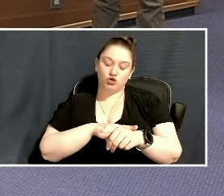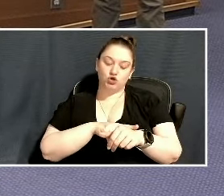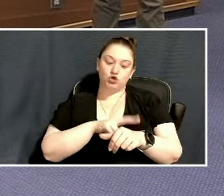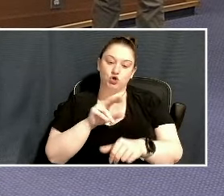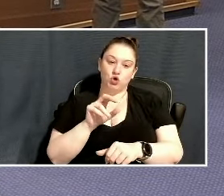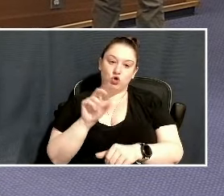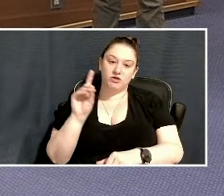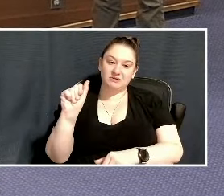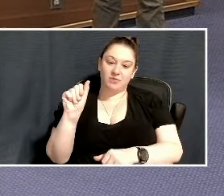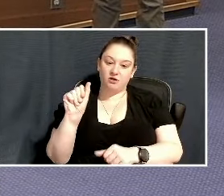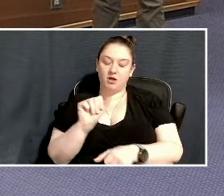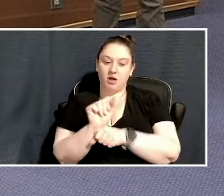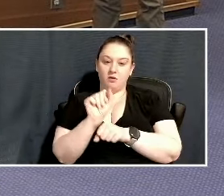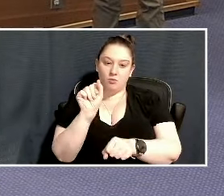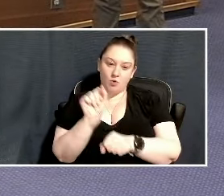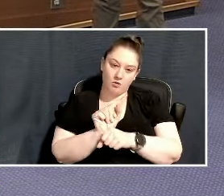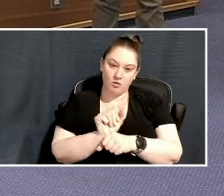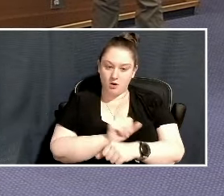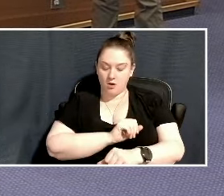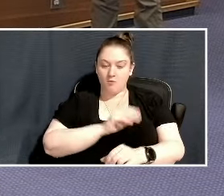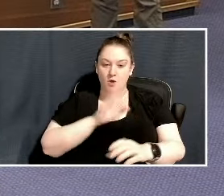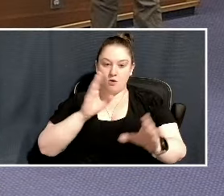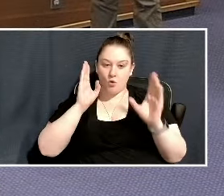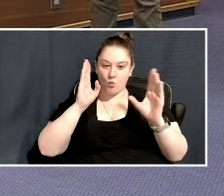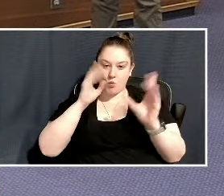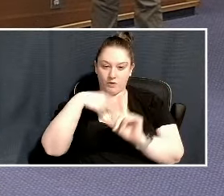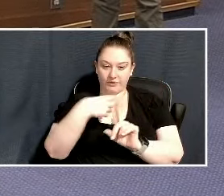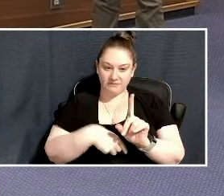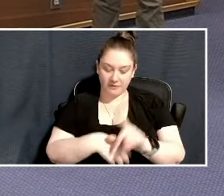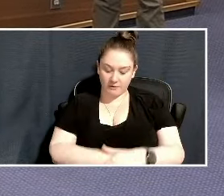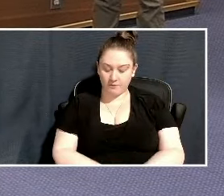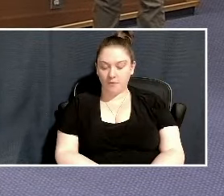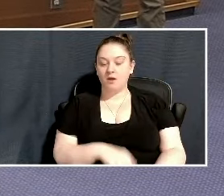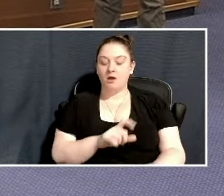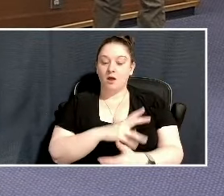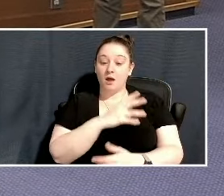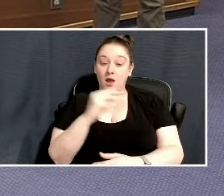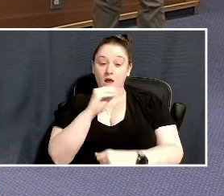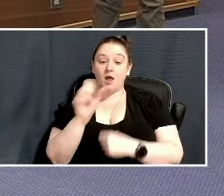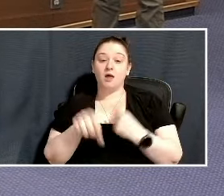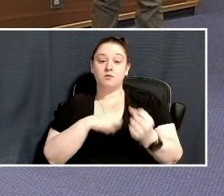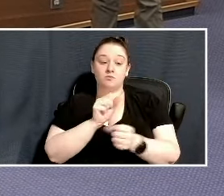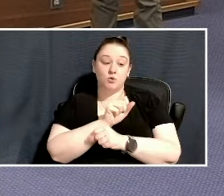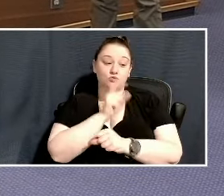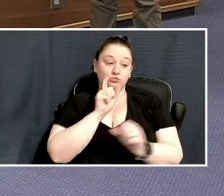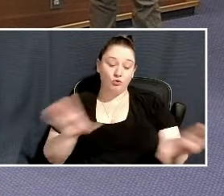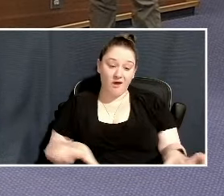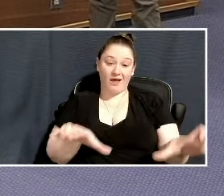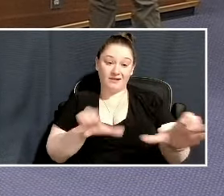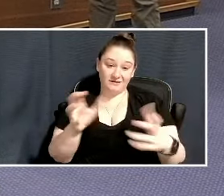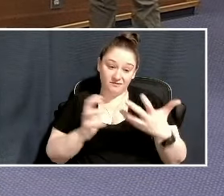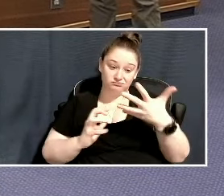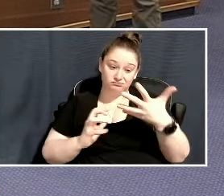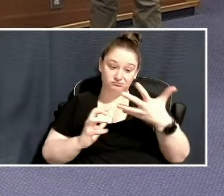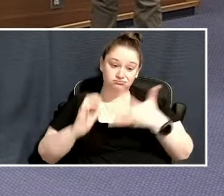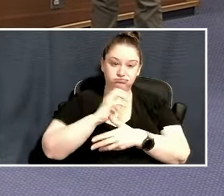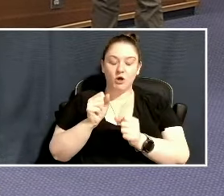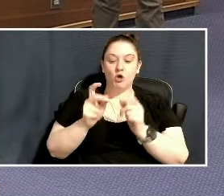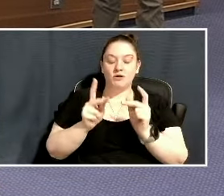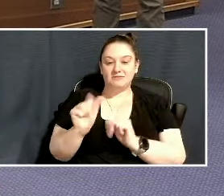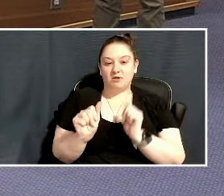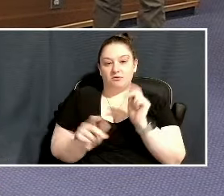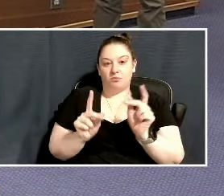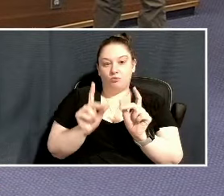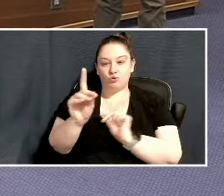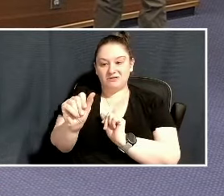residents and businesses to participate in actively putting people with disabilities to work and recognizing their important contributions to our